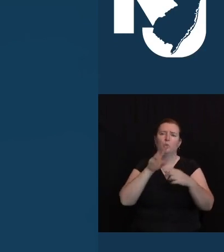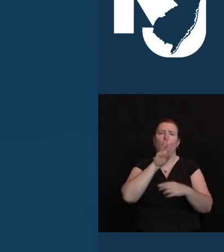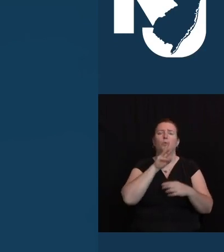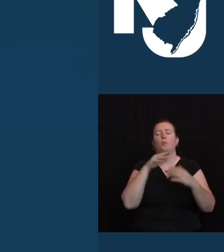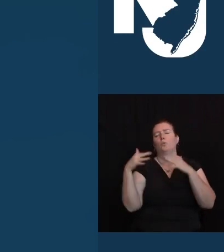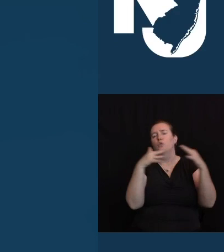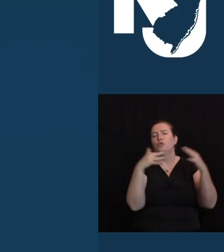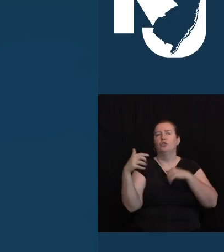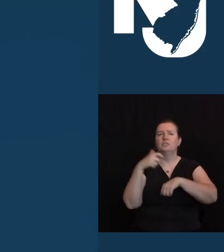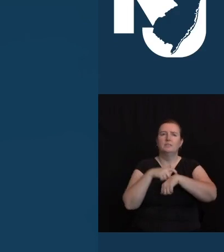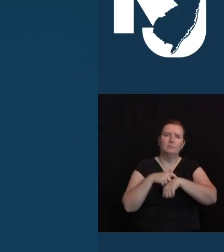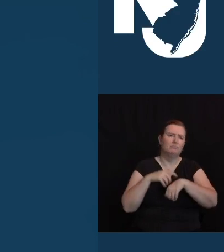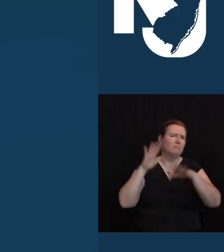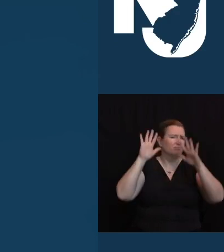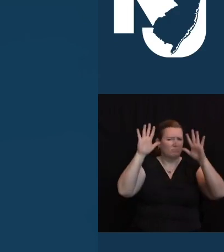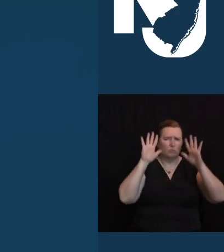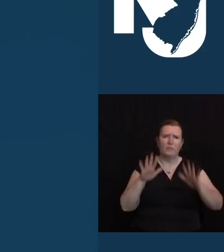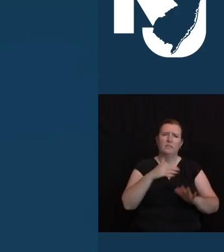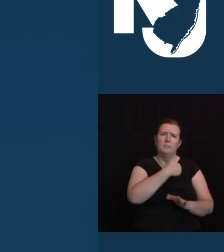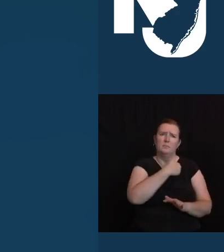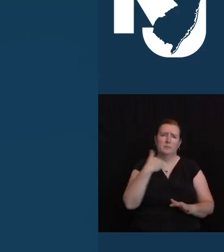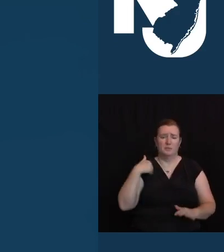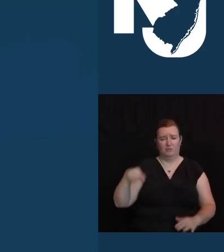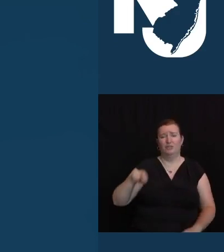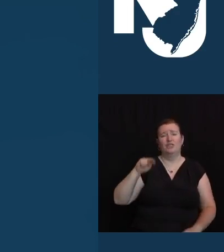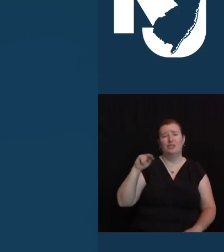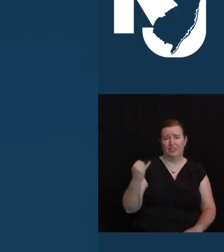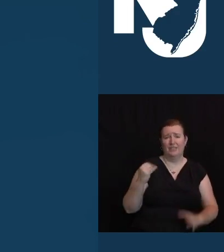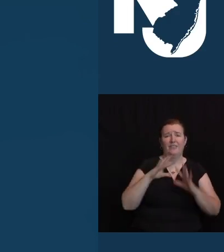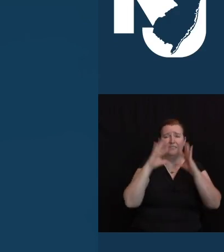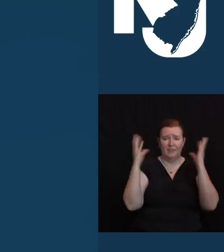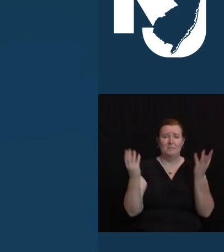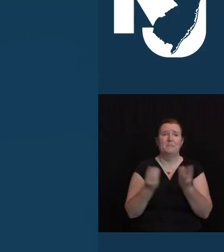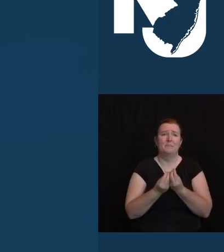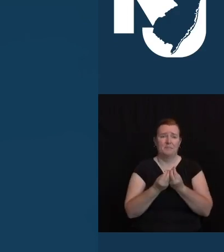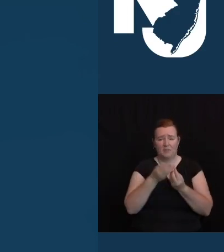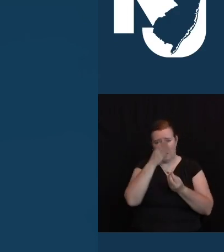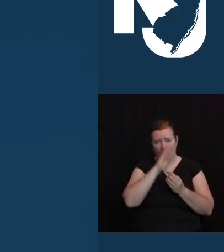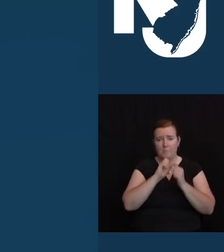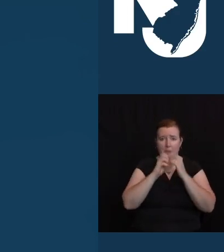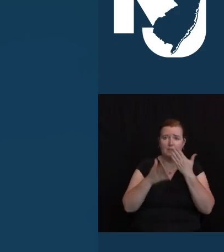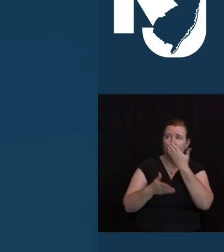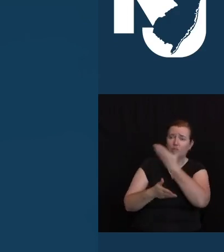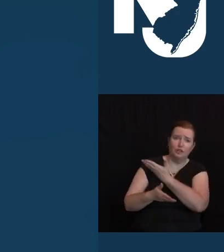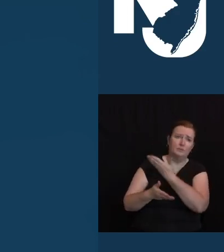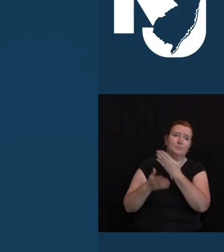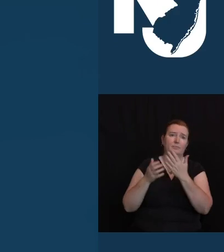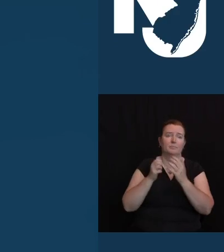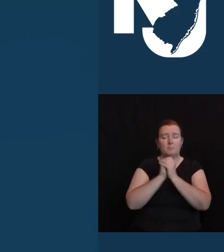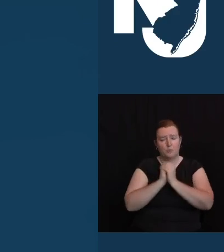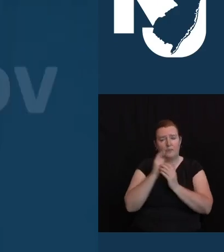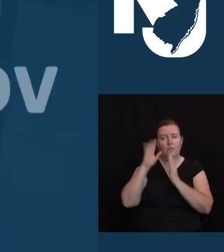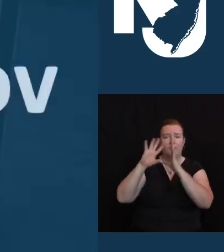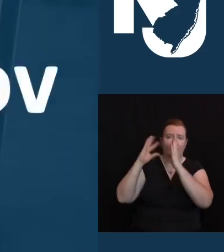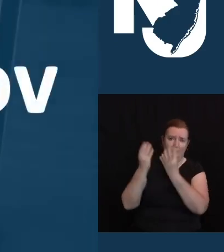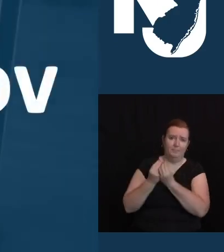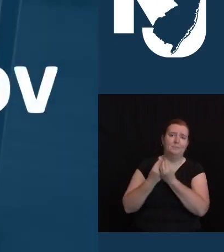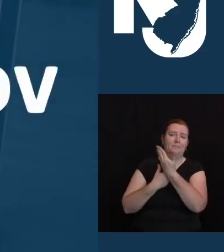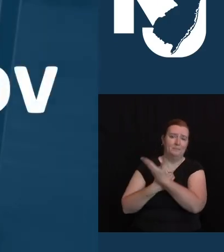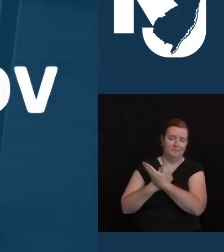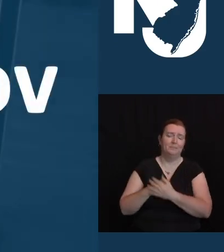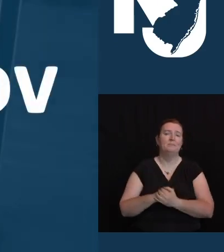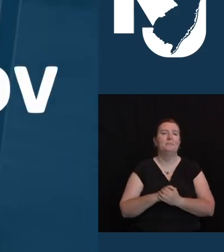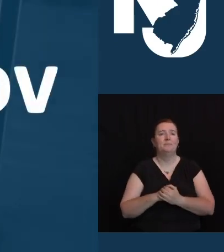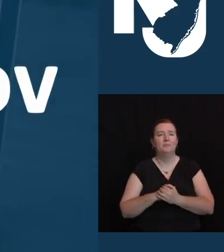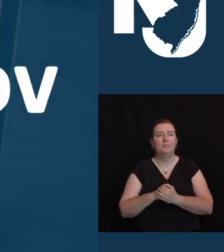member of our New Jersey family in peacetime. May God bless and watch over her and her family. And may God bless every one